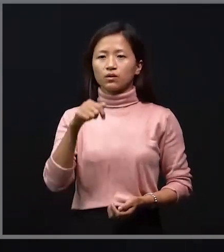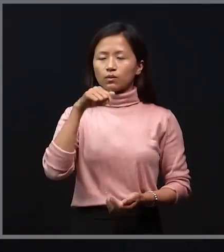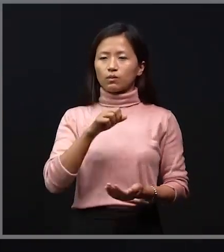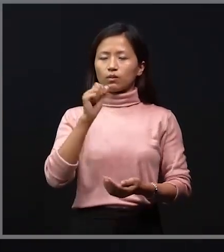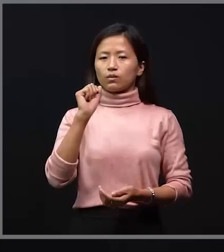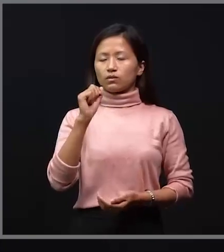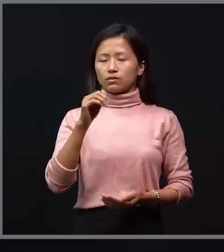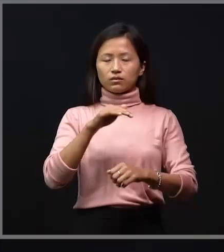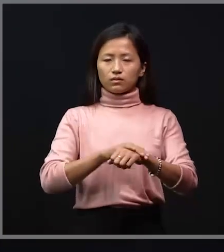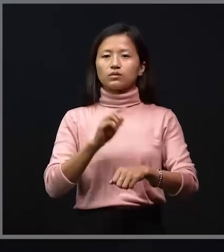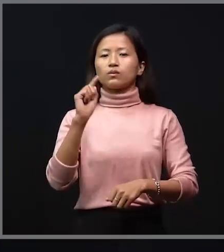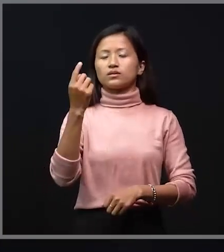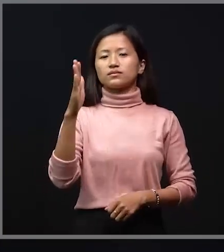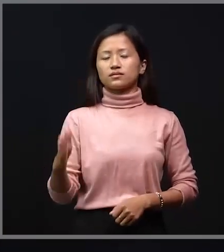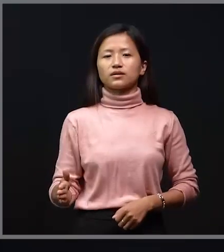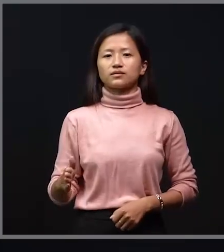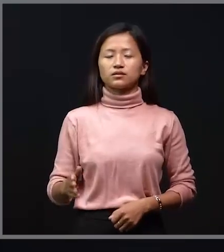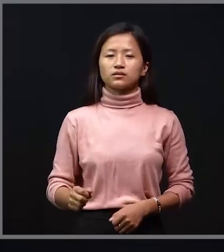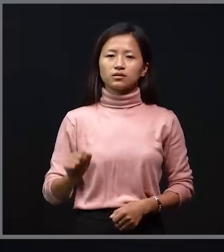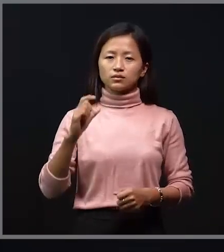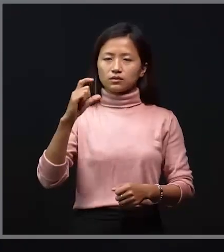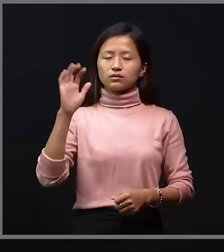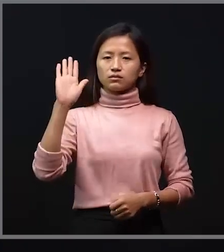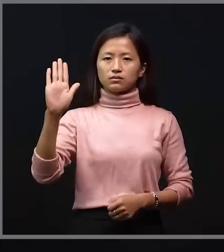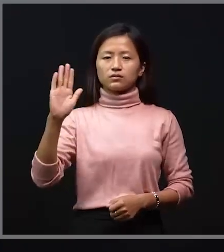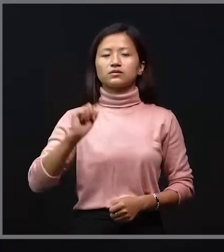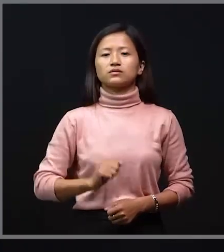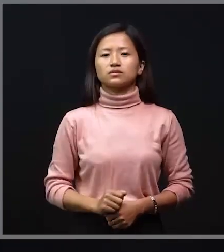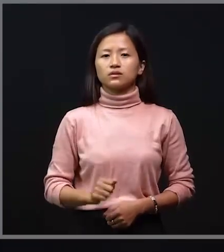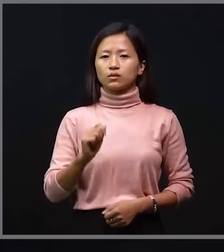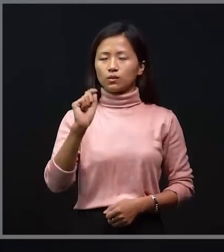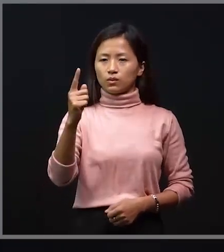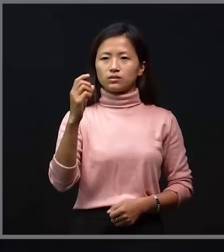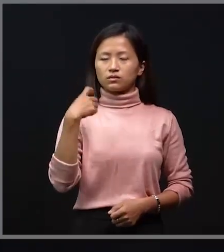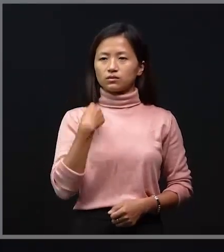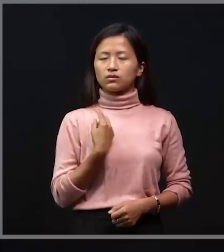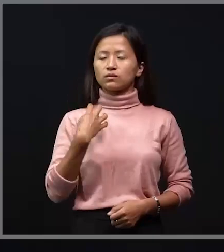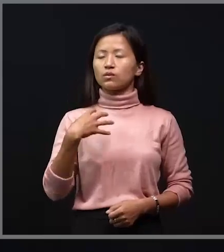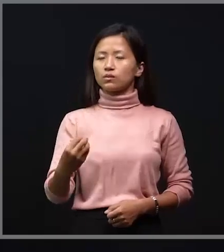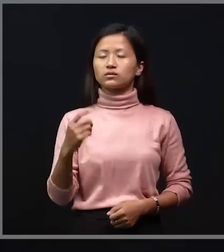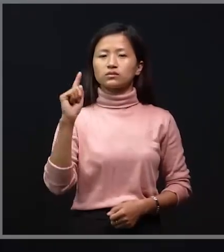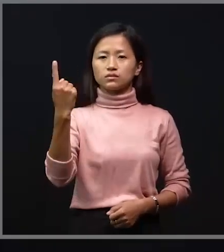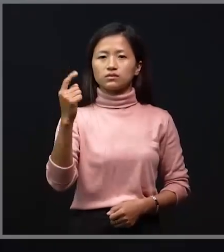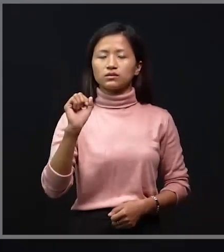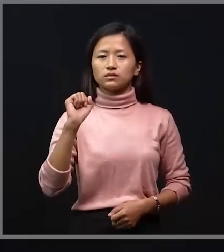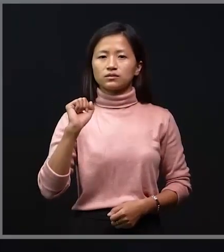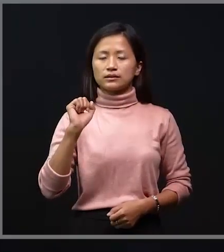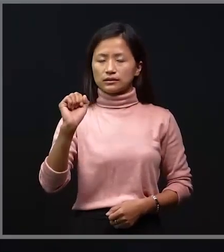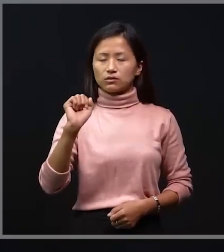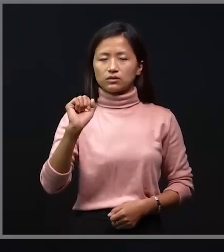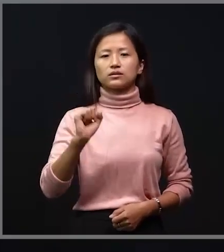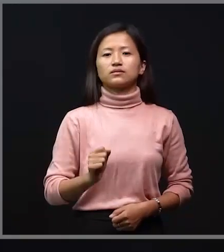side, the Indians, that is Gandhiji and the Congress, they just want independence. Okay, the Indians, they were just demanding